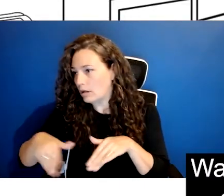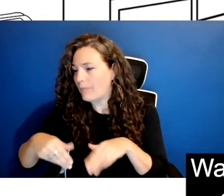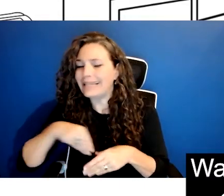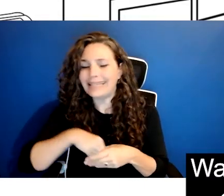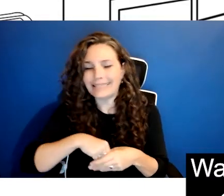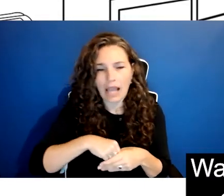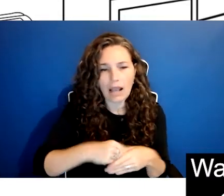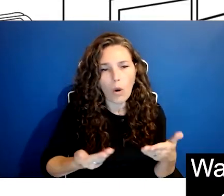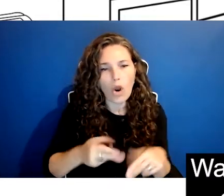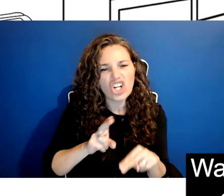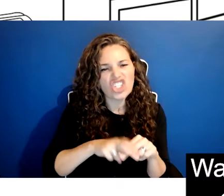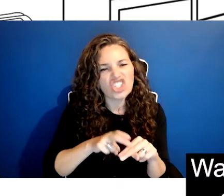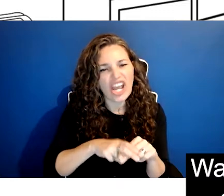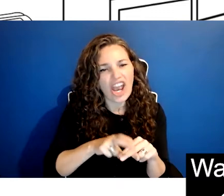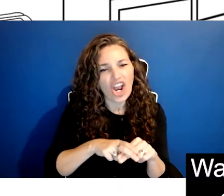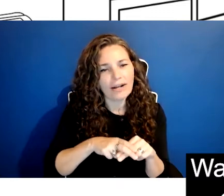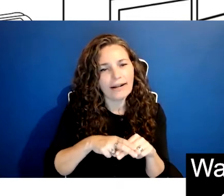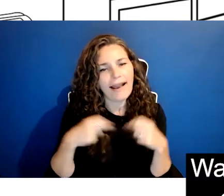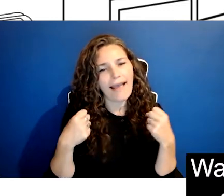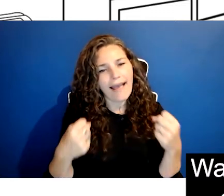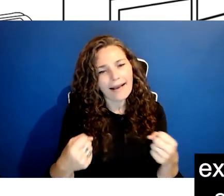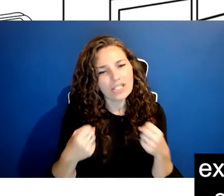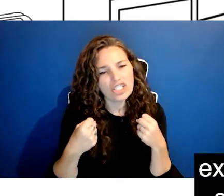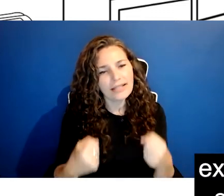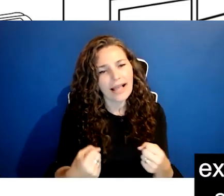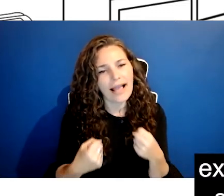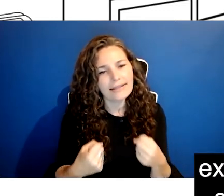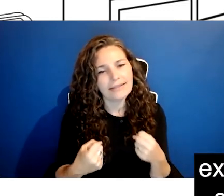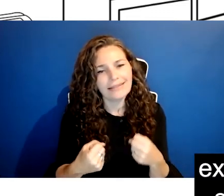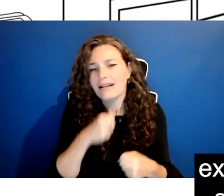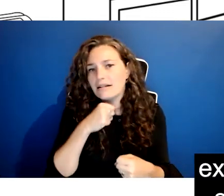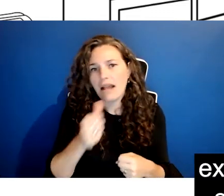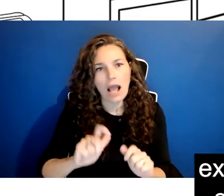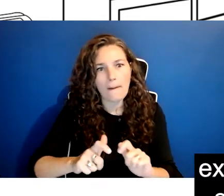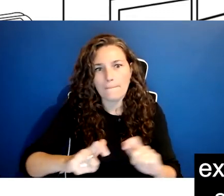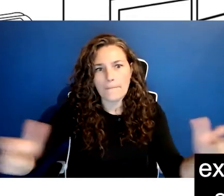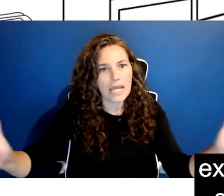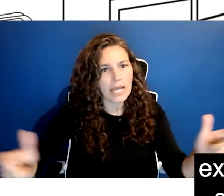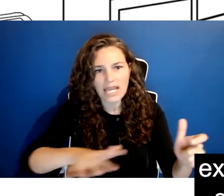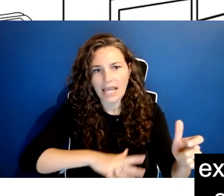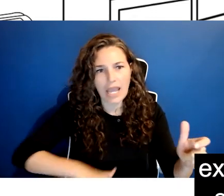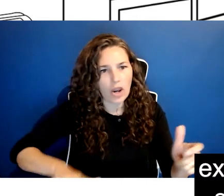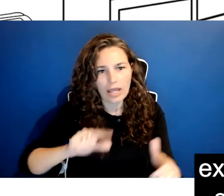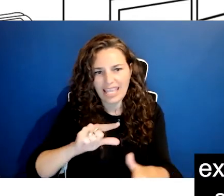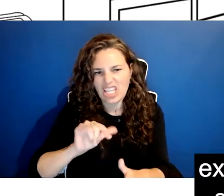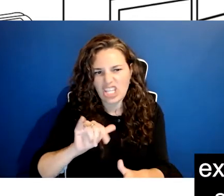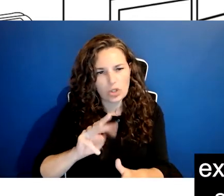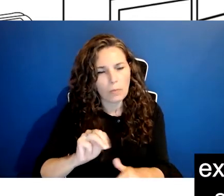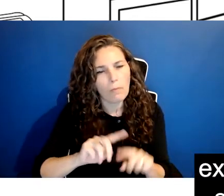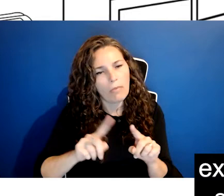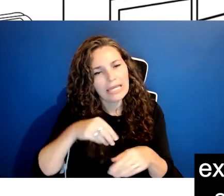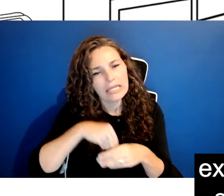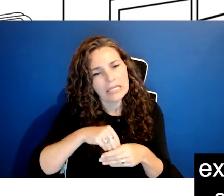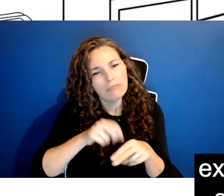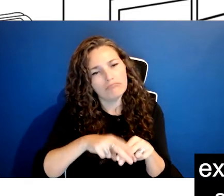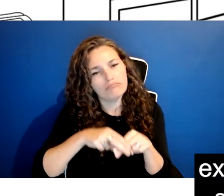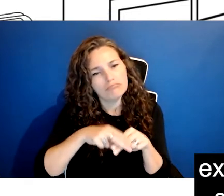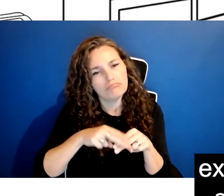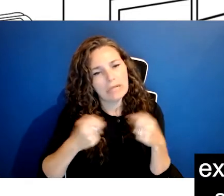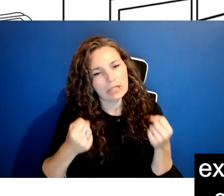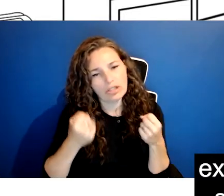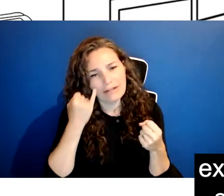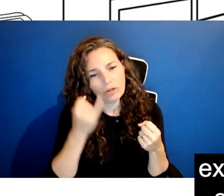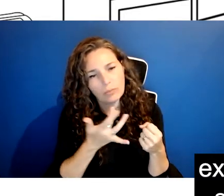Consider chair exercises or gentle stretching instead of exercising in a larger space, like a gym.